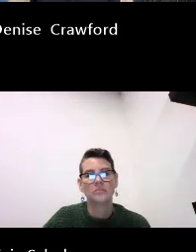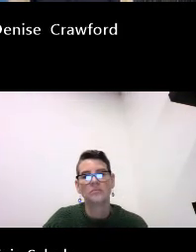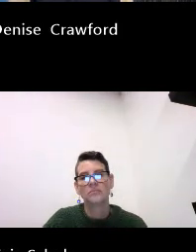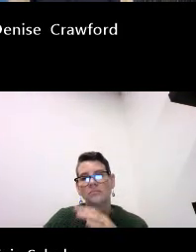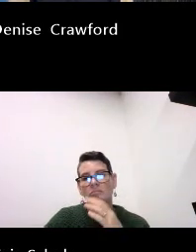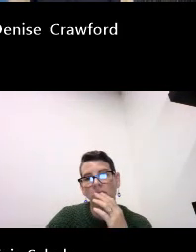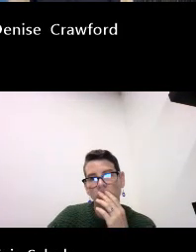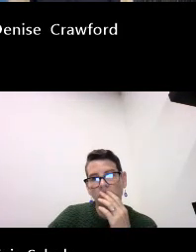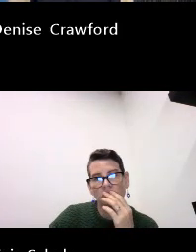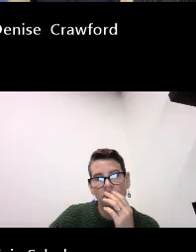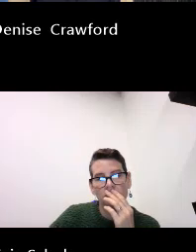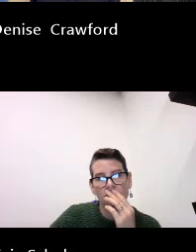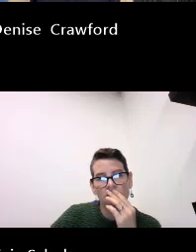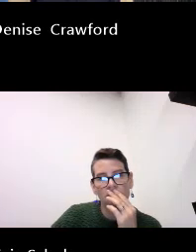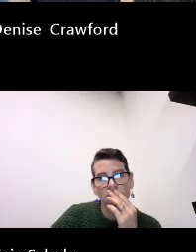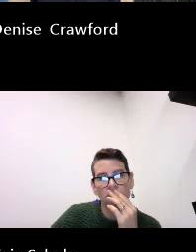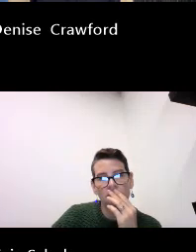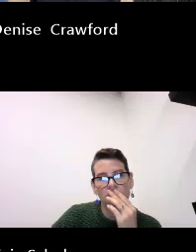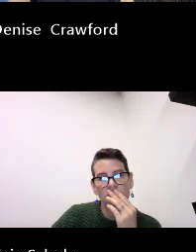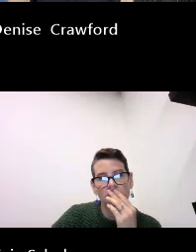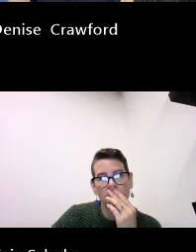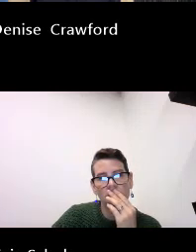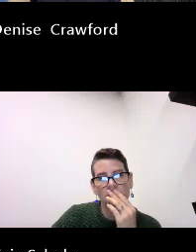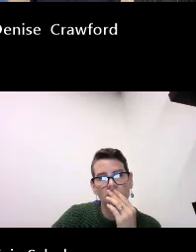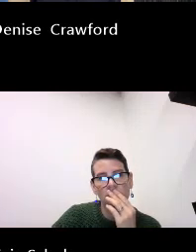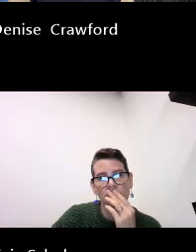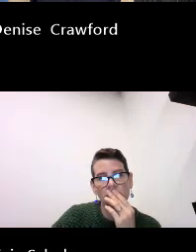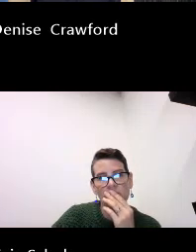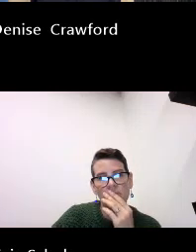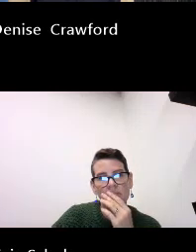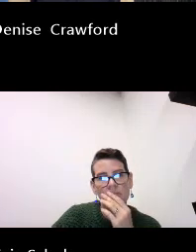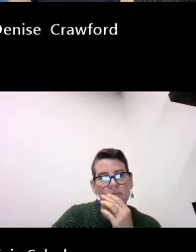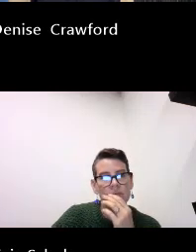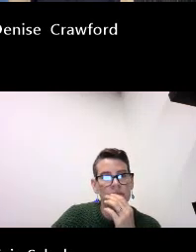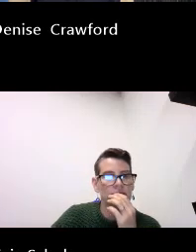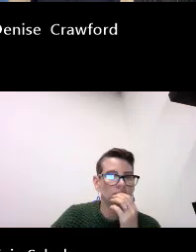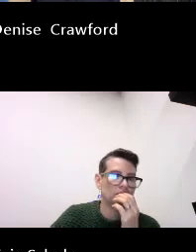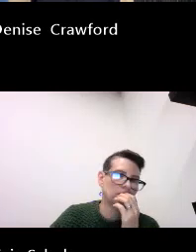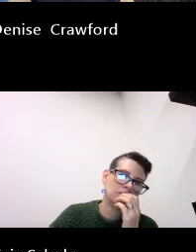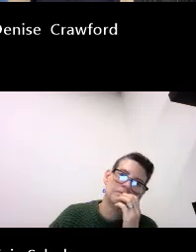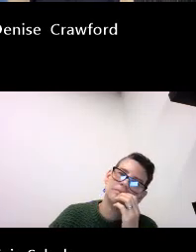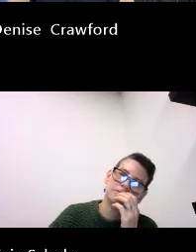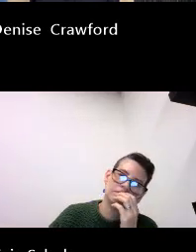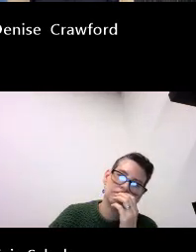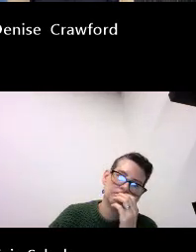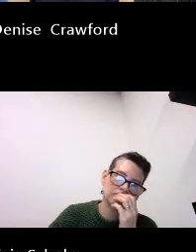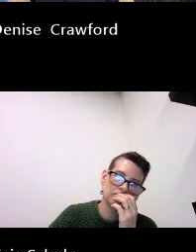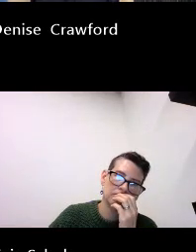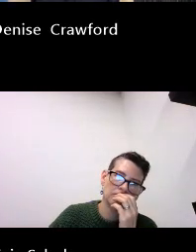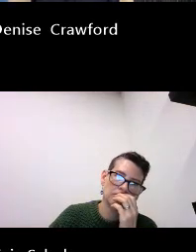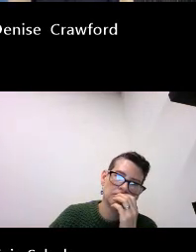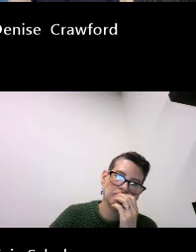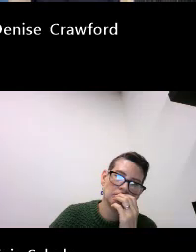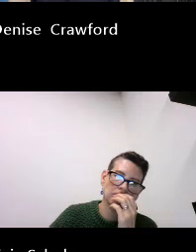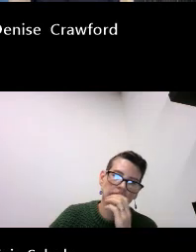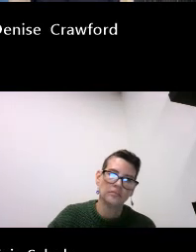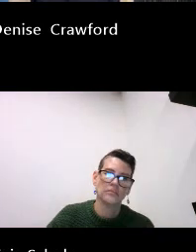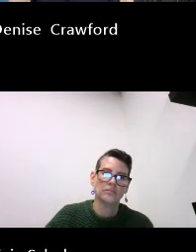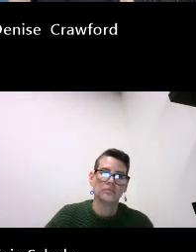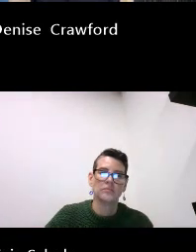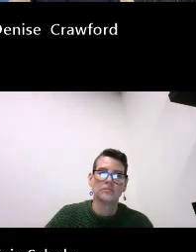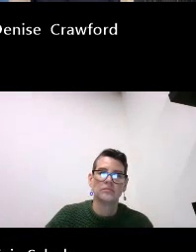it. It means cumulative, and it means it has to be the same service code. So if you're providing, like in this example,